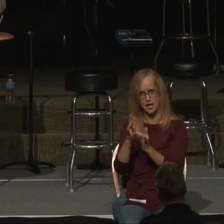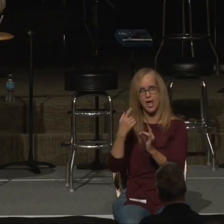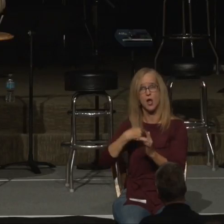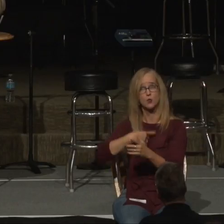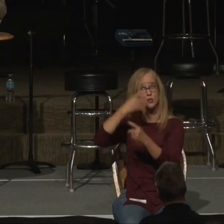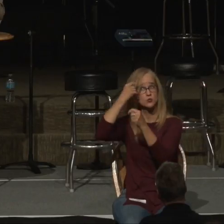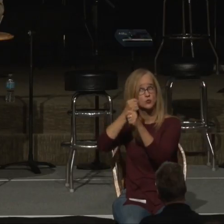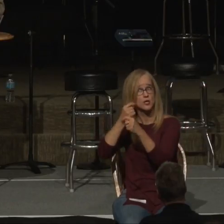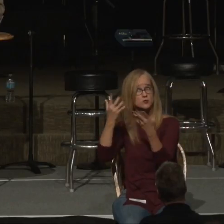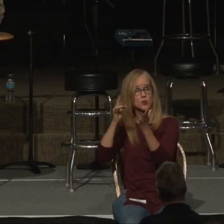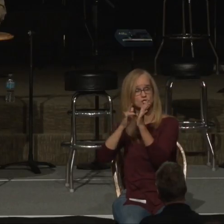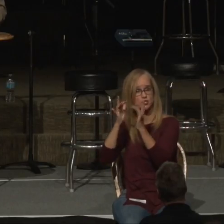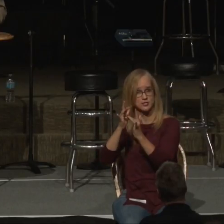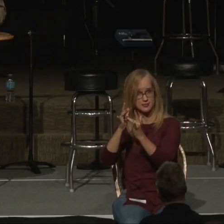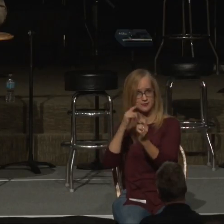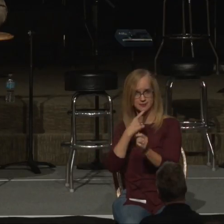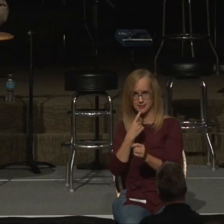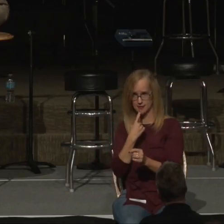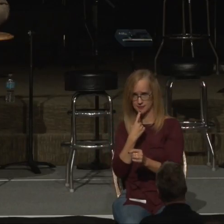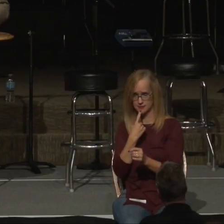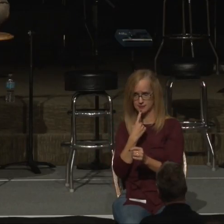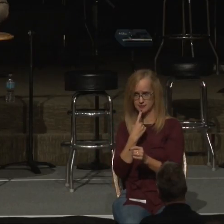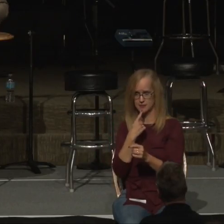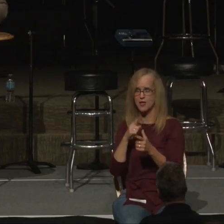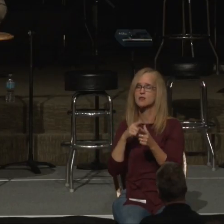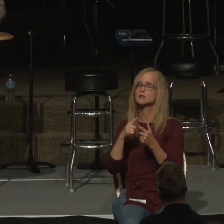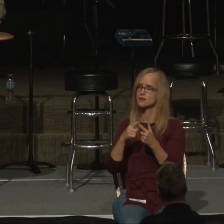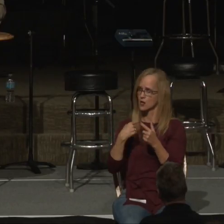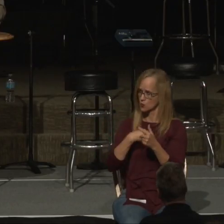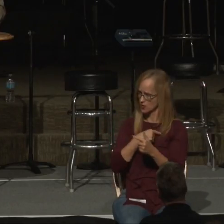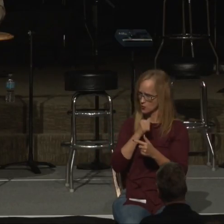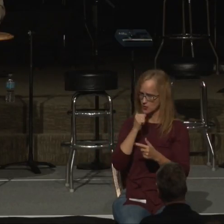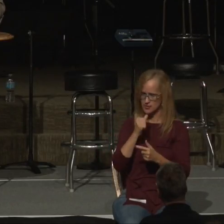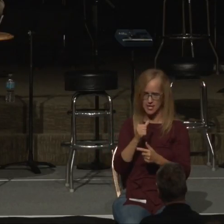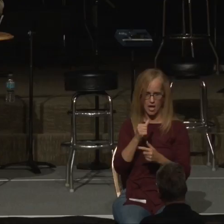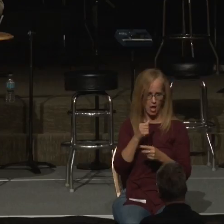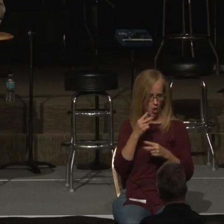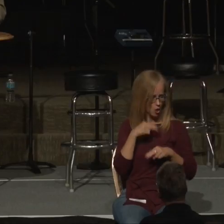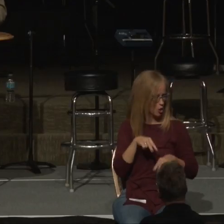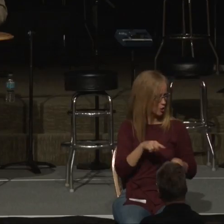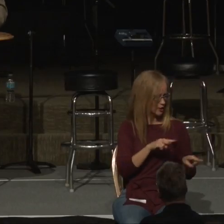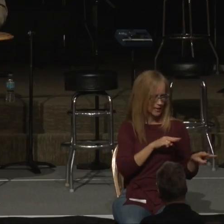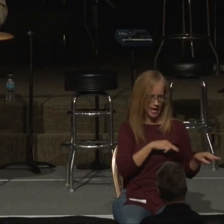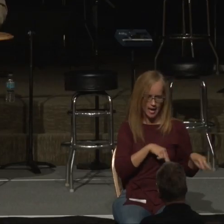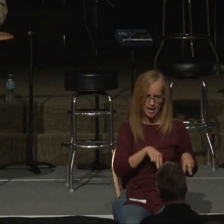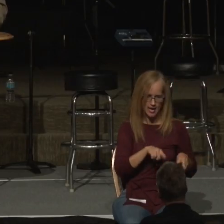and we trust what Jesus has to say, then we will not look anywhere